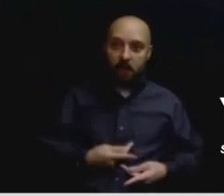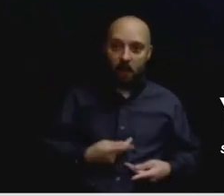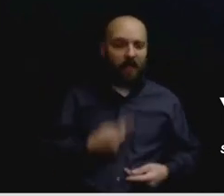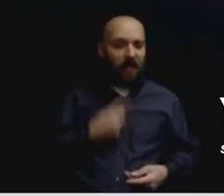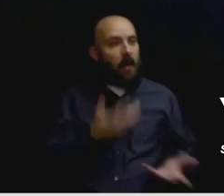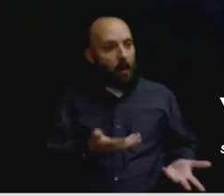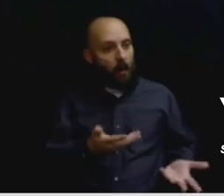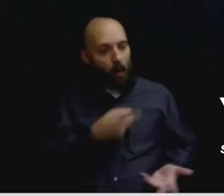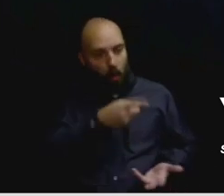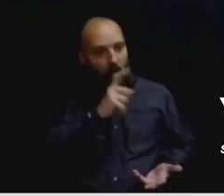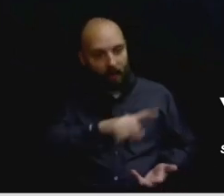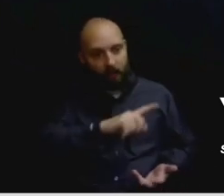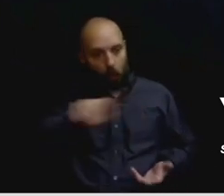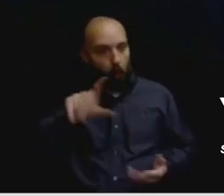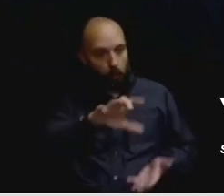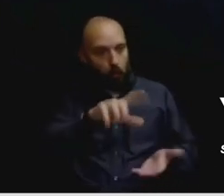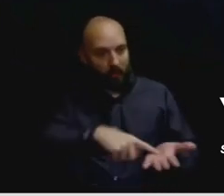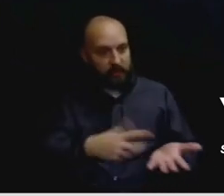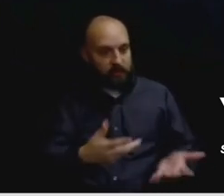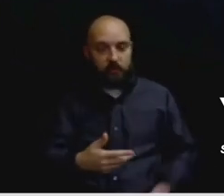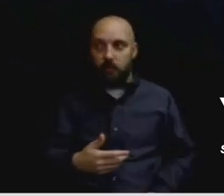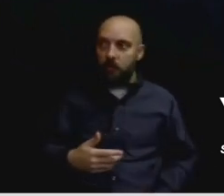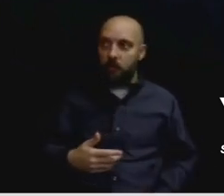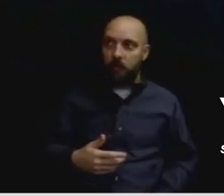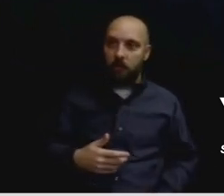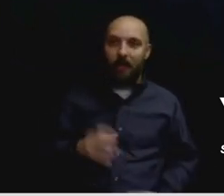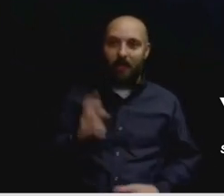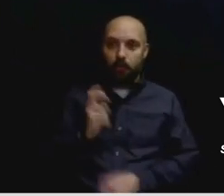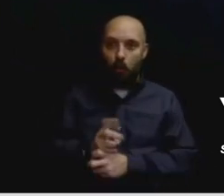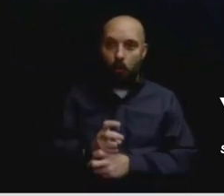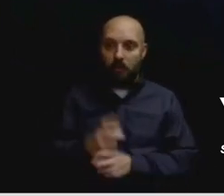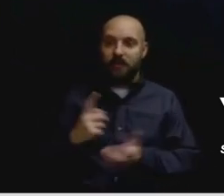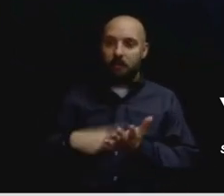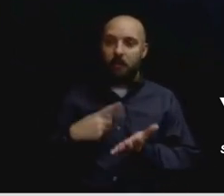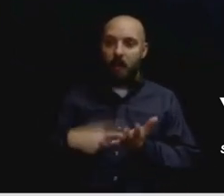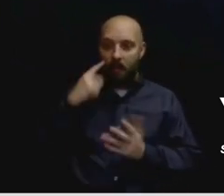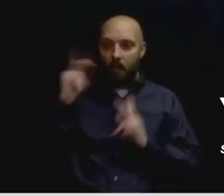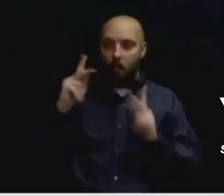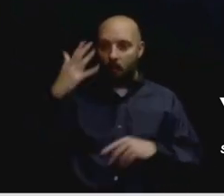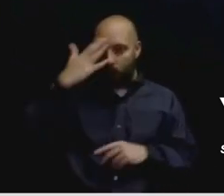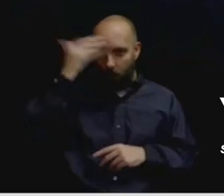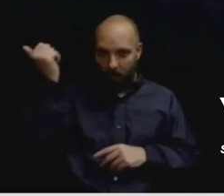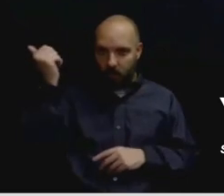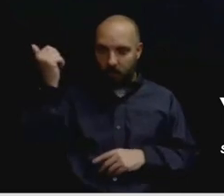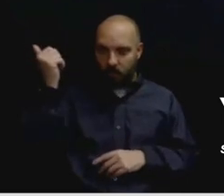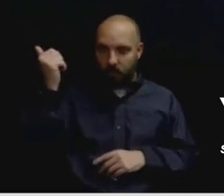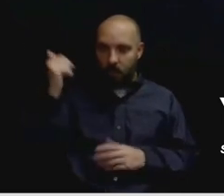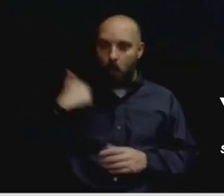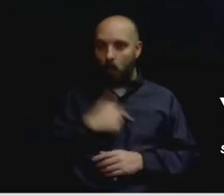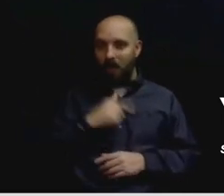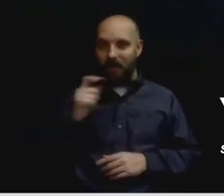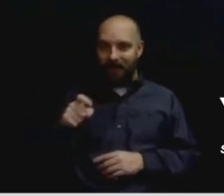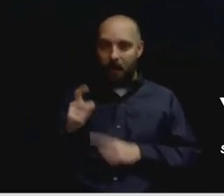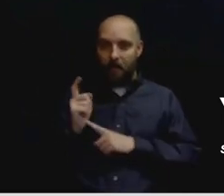to go do it, that's hard. And sometimes I think people forget that we need that minute